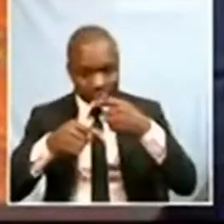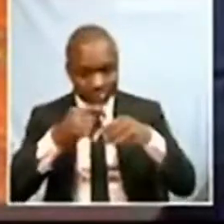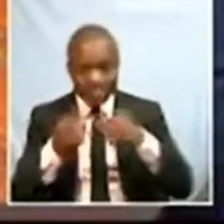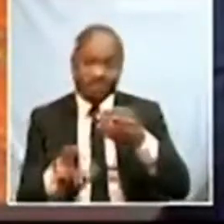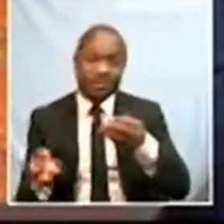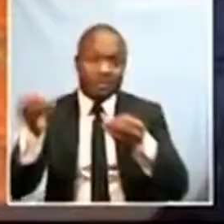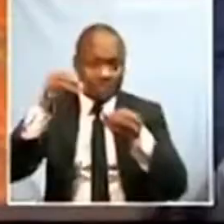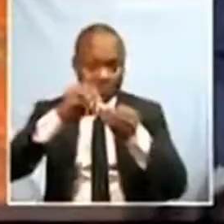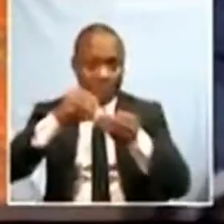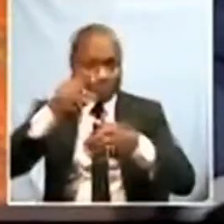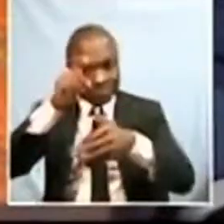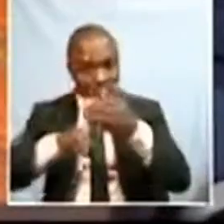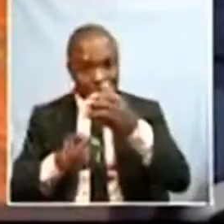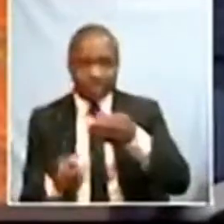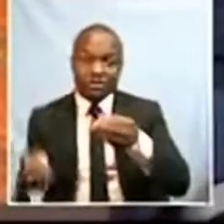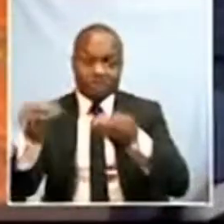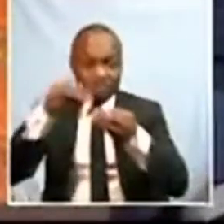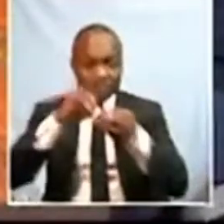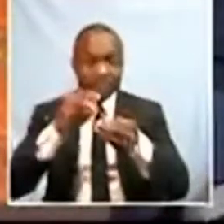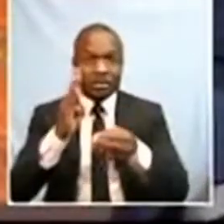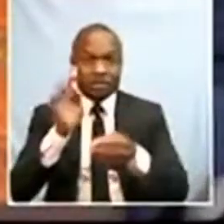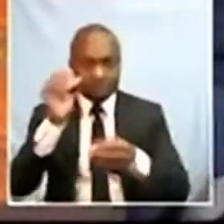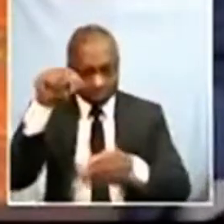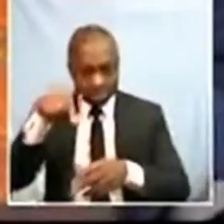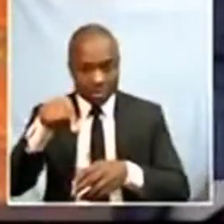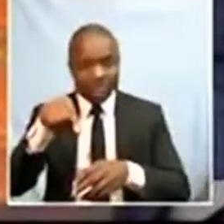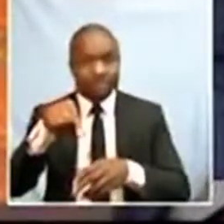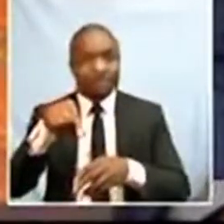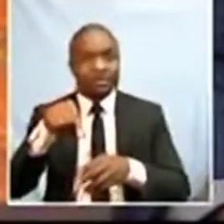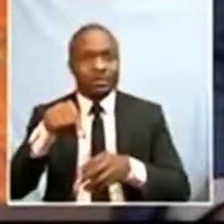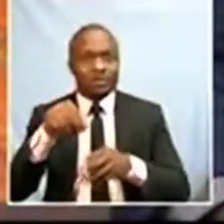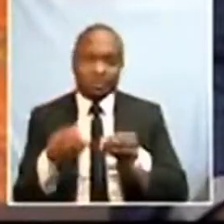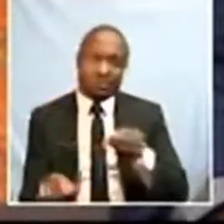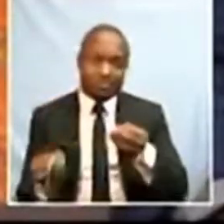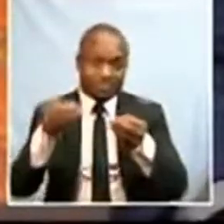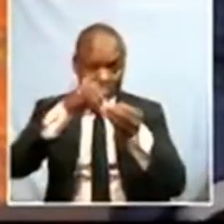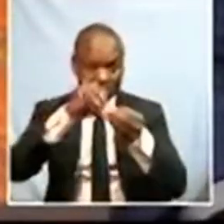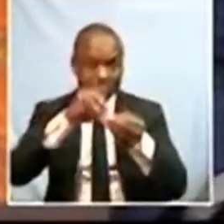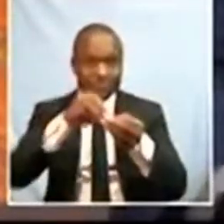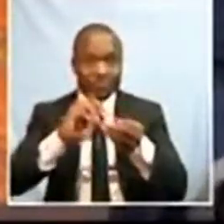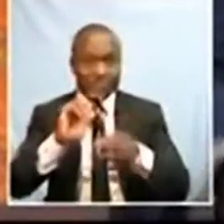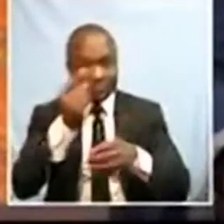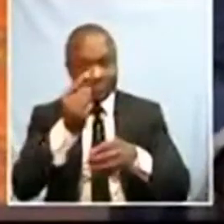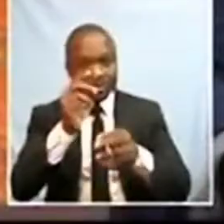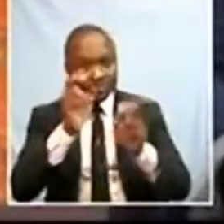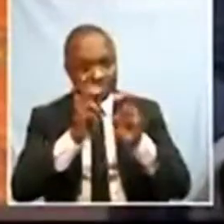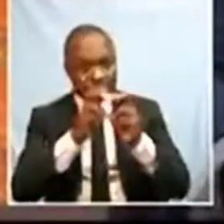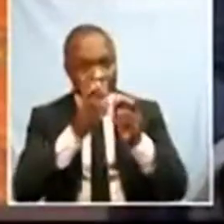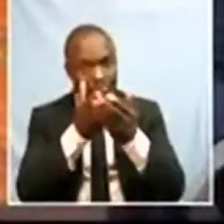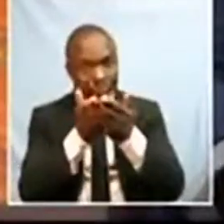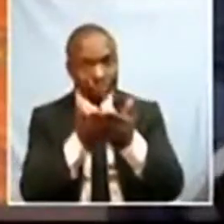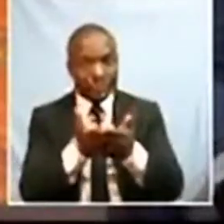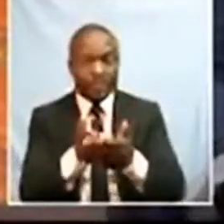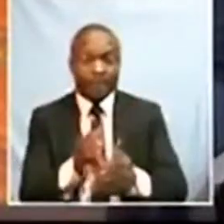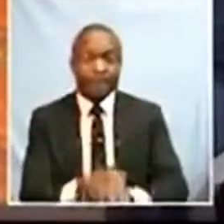additional costs with additional scopes of work, Chair, were added on to the first contract I submit.